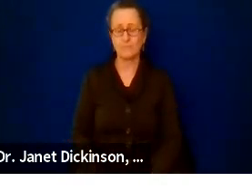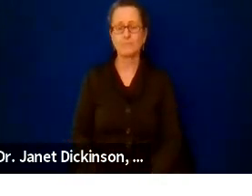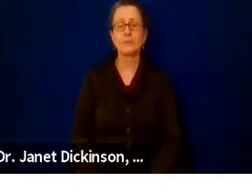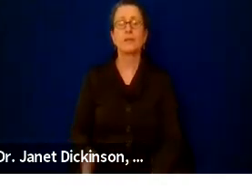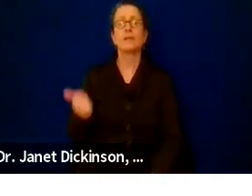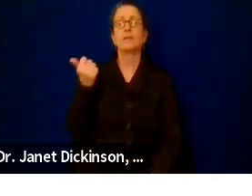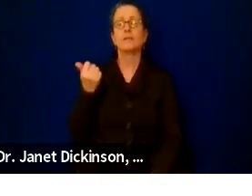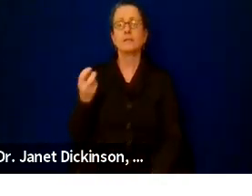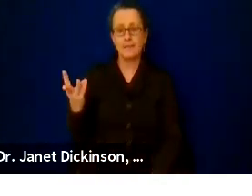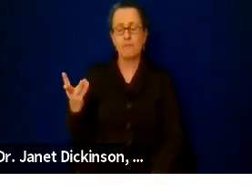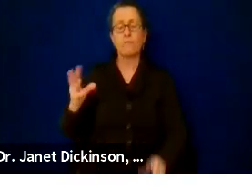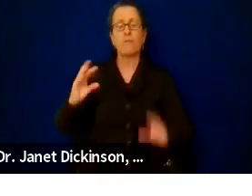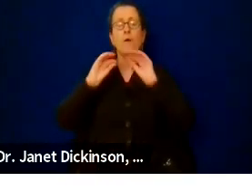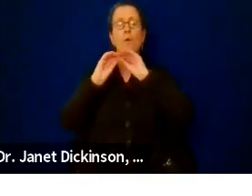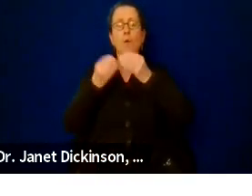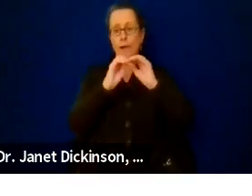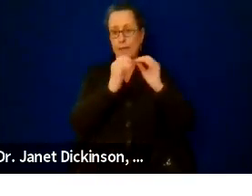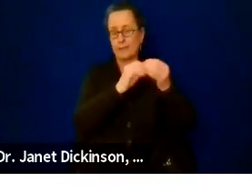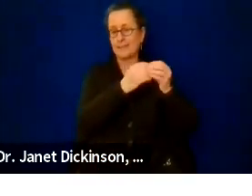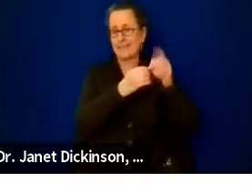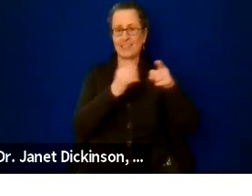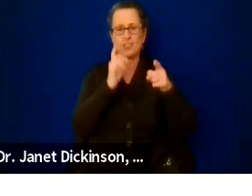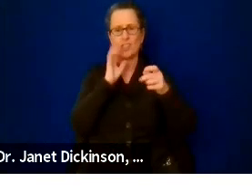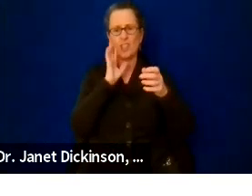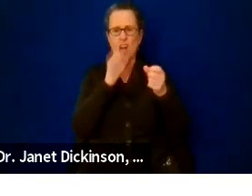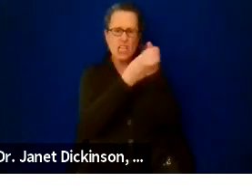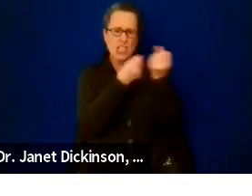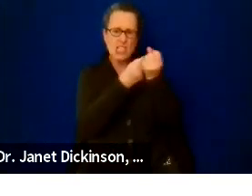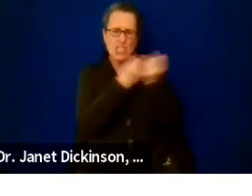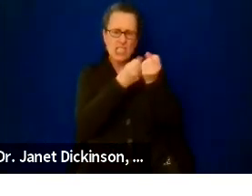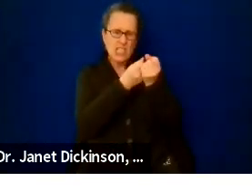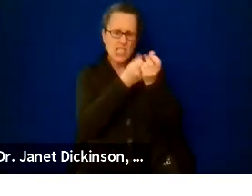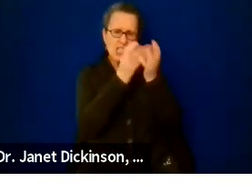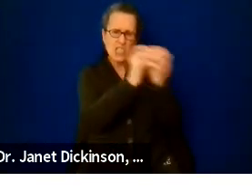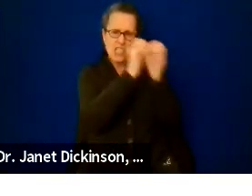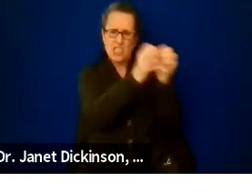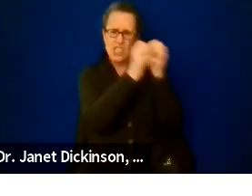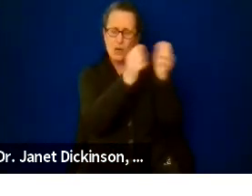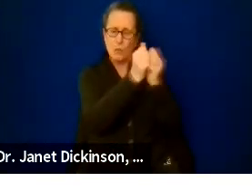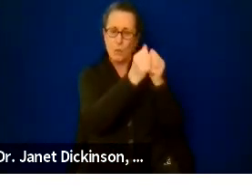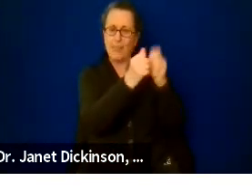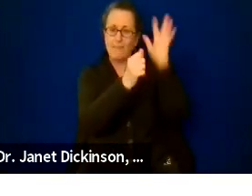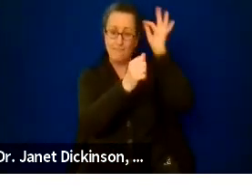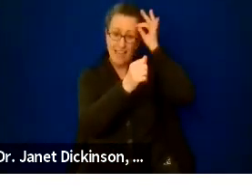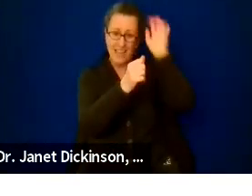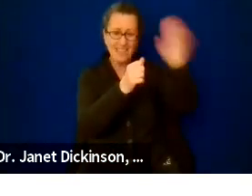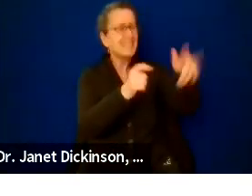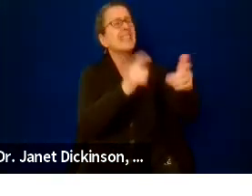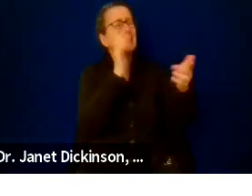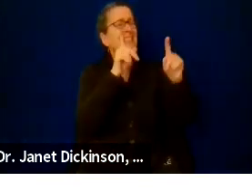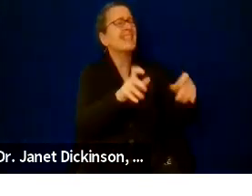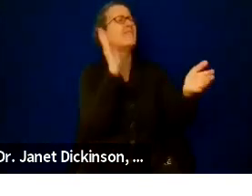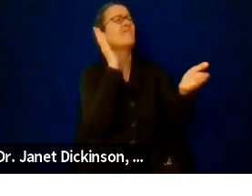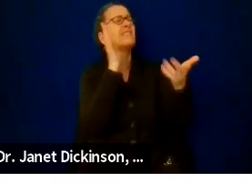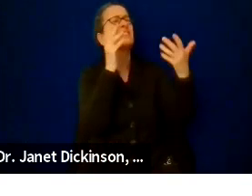to convince both the state and the federal government to have a moratorium on testing for this year.